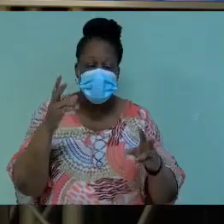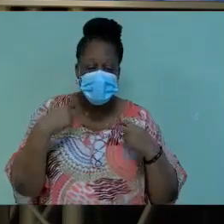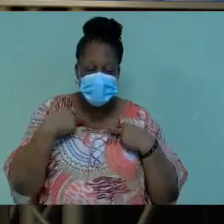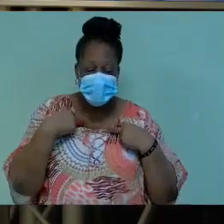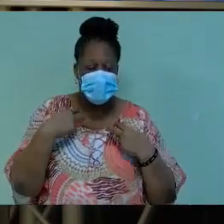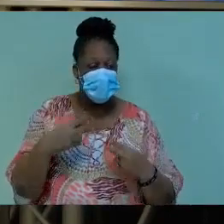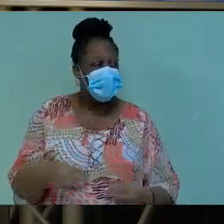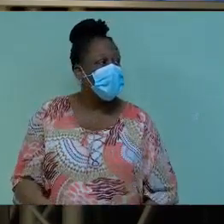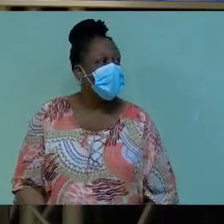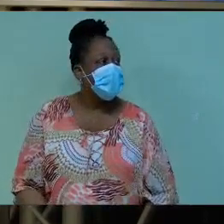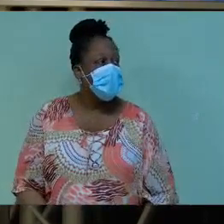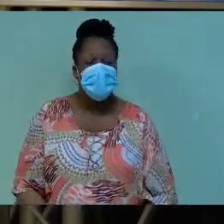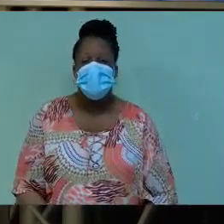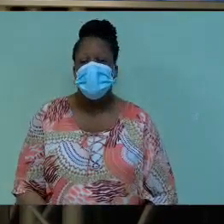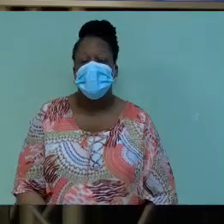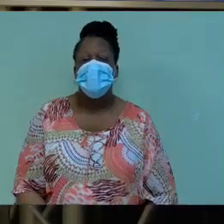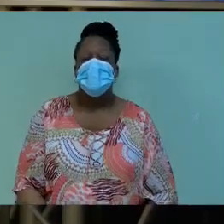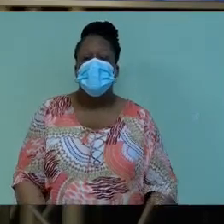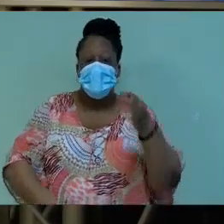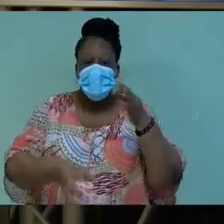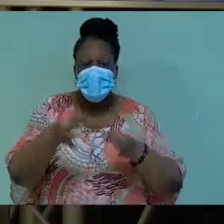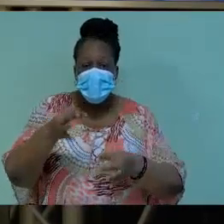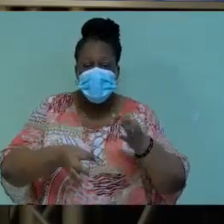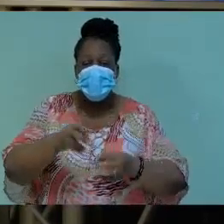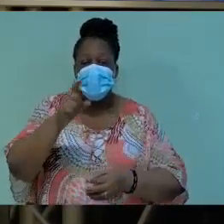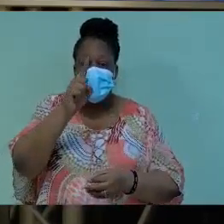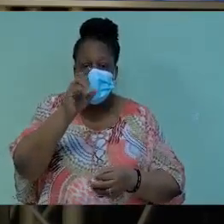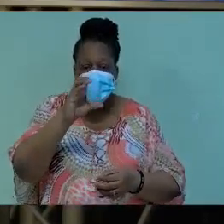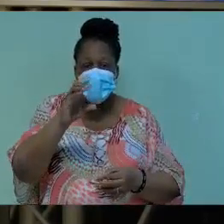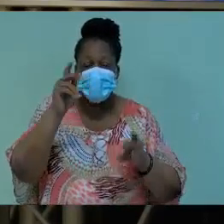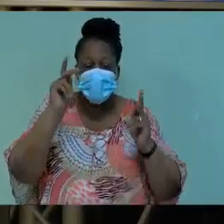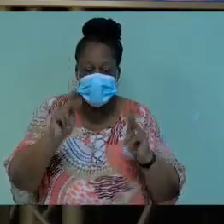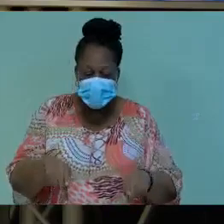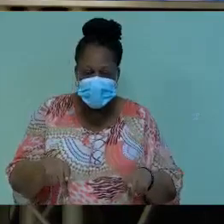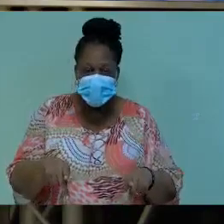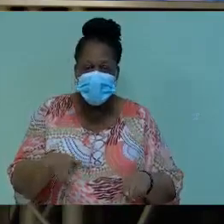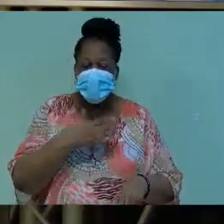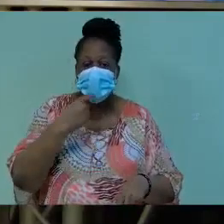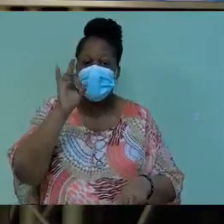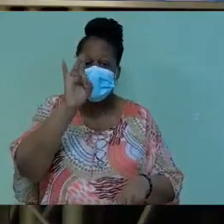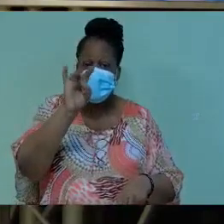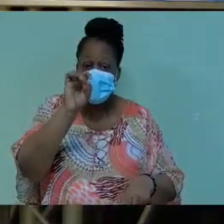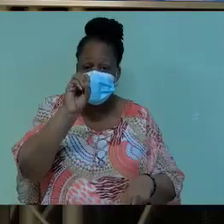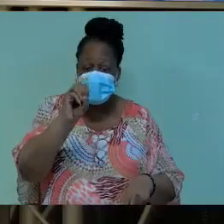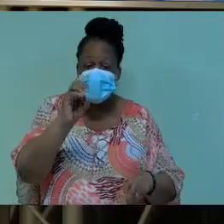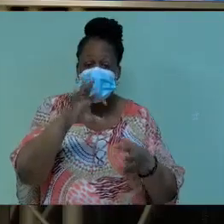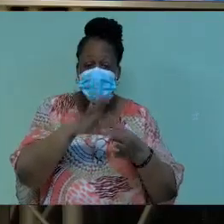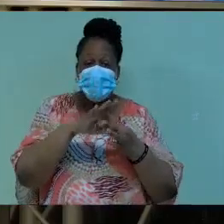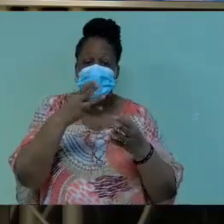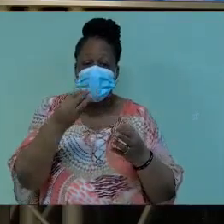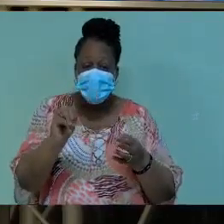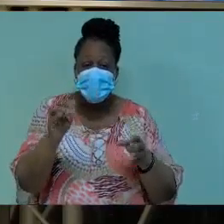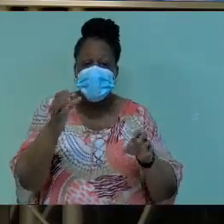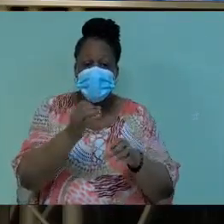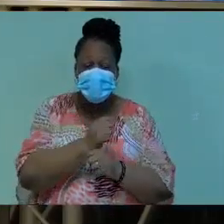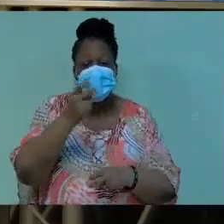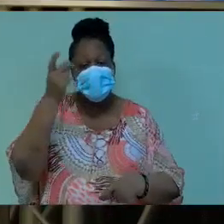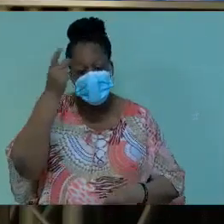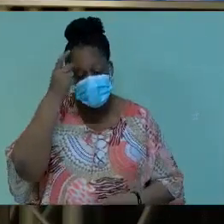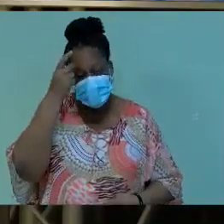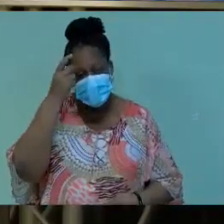was exposed to those 80 who could not get the disease, the virus will die and the disease will not spread. And in that way, those